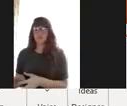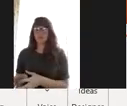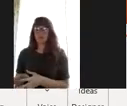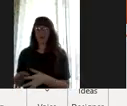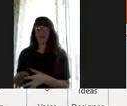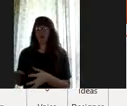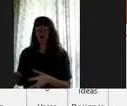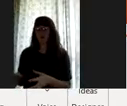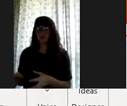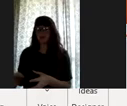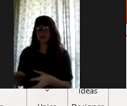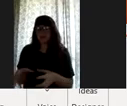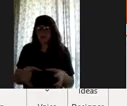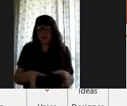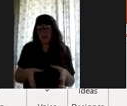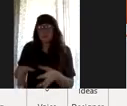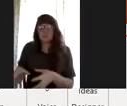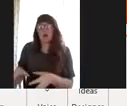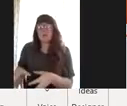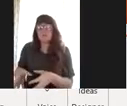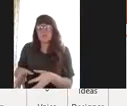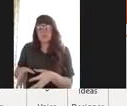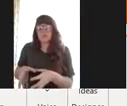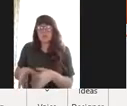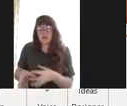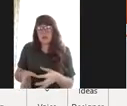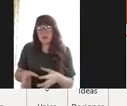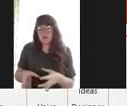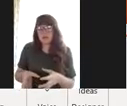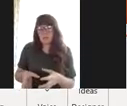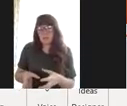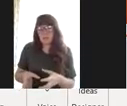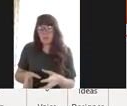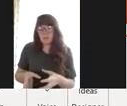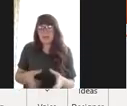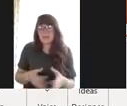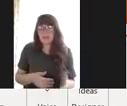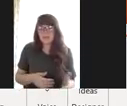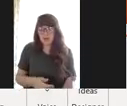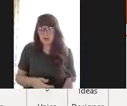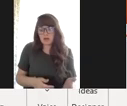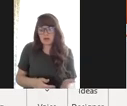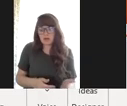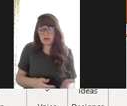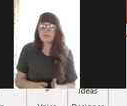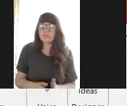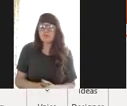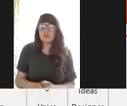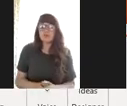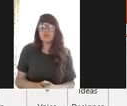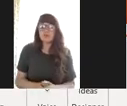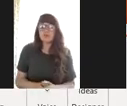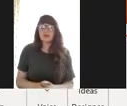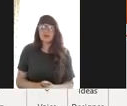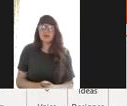and future. And there are a lot of things that can be in multiple columns depending on what it's actually talking about and what it's referring to.